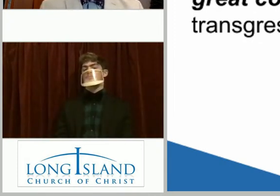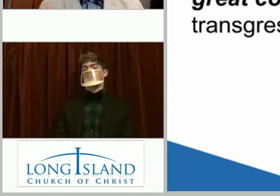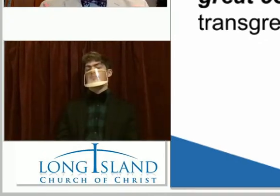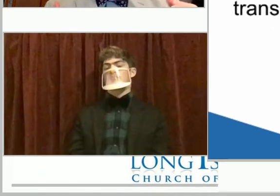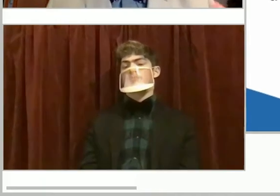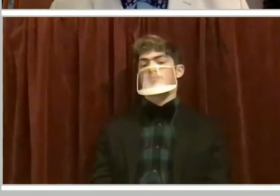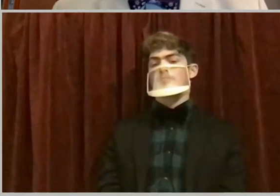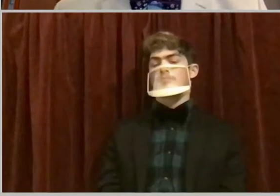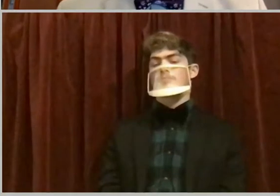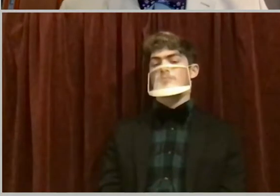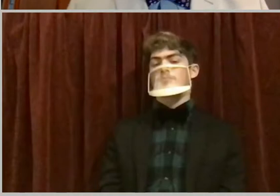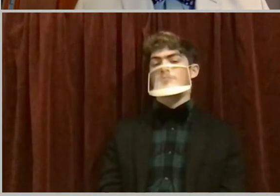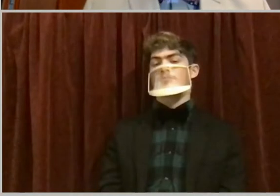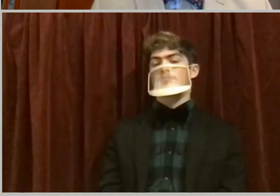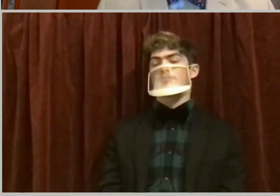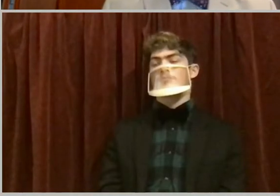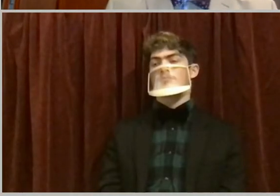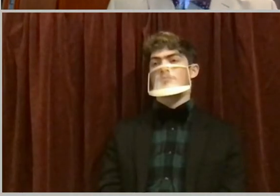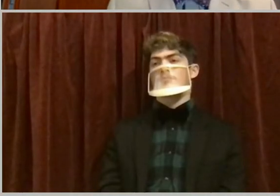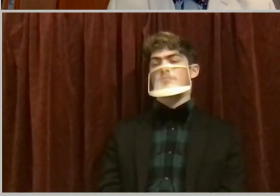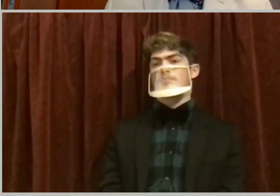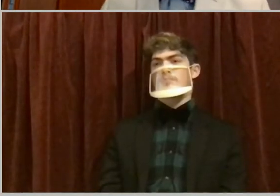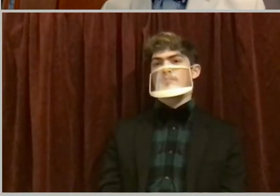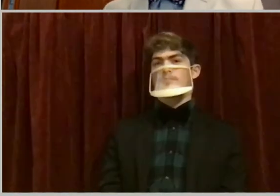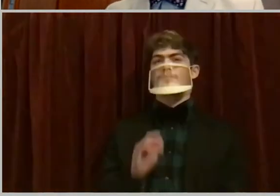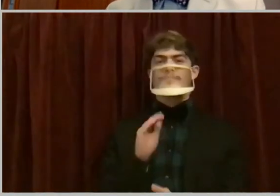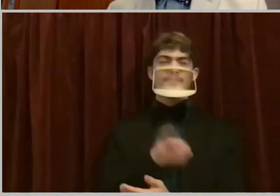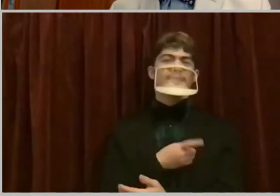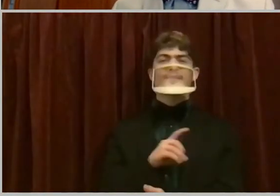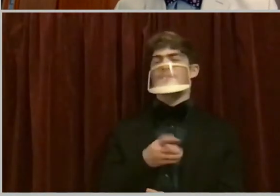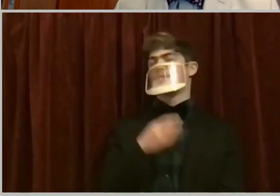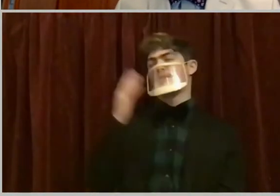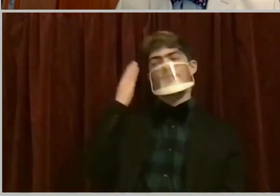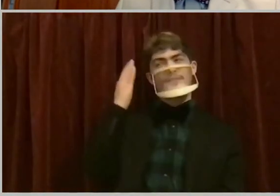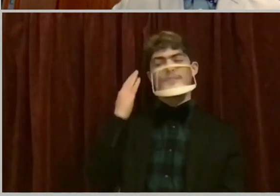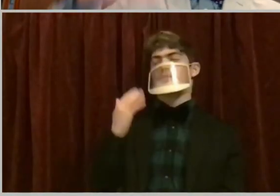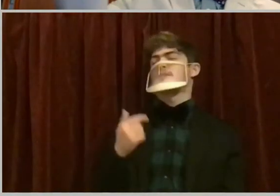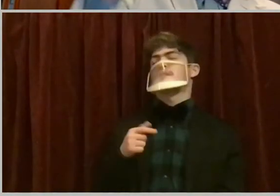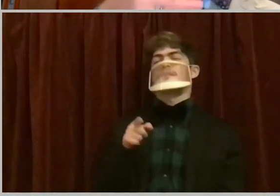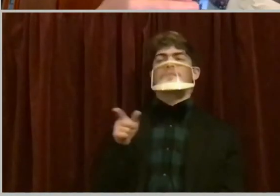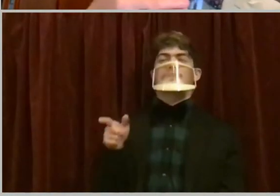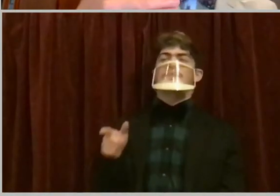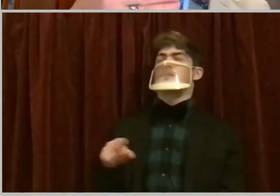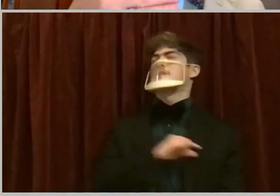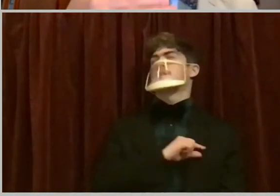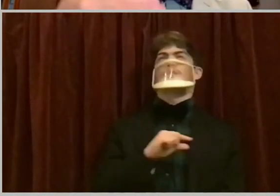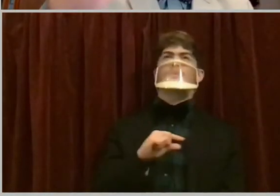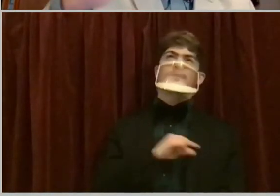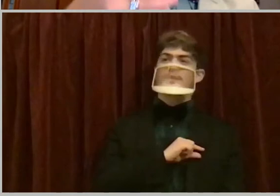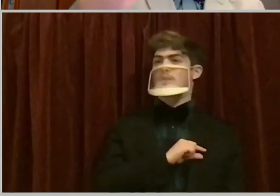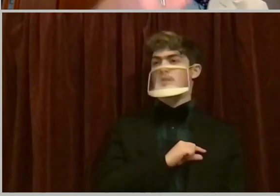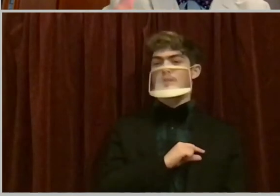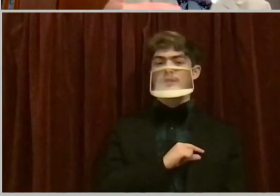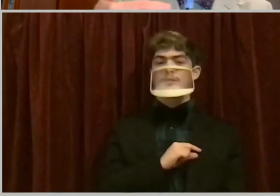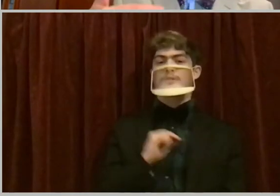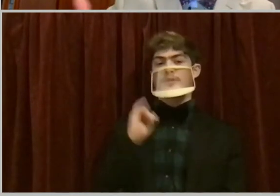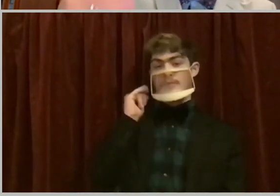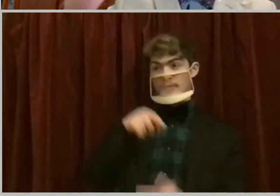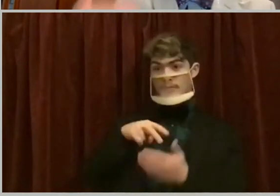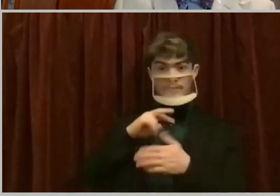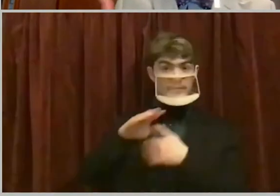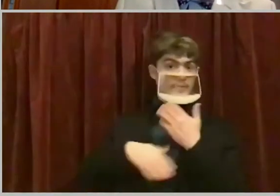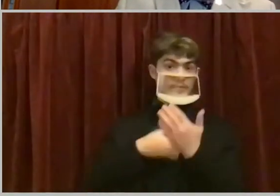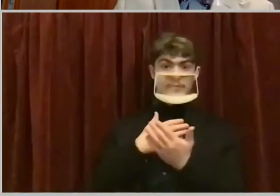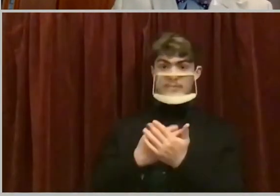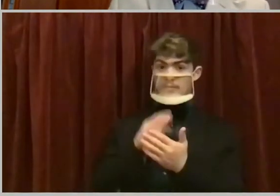heartfelt plea for forgiveness. David knew what he had done. And if you read this whole psalm, he uses three of